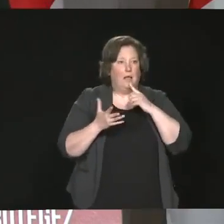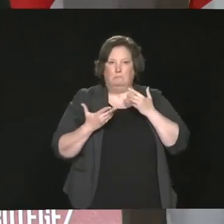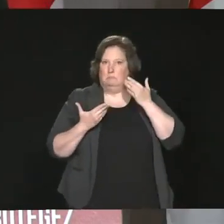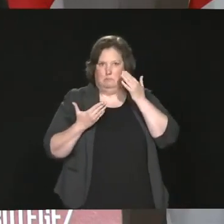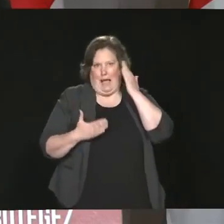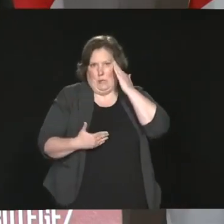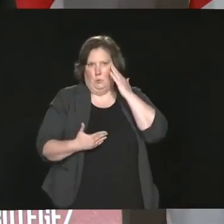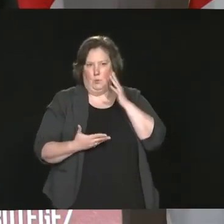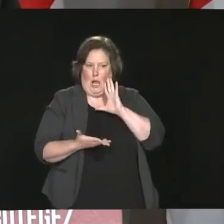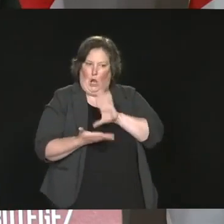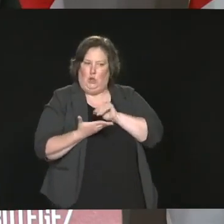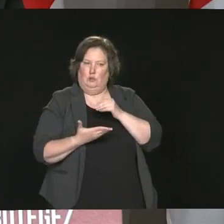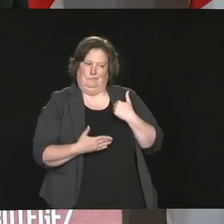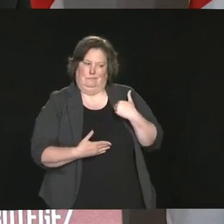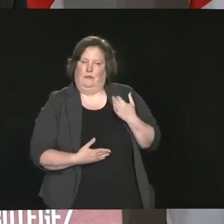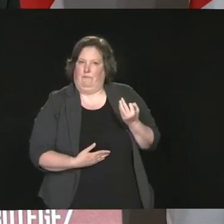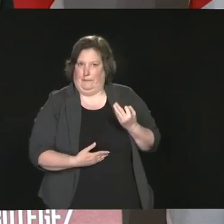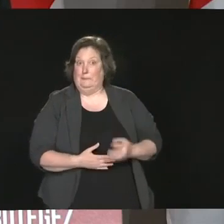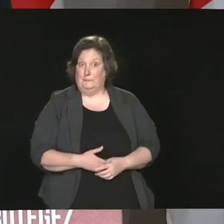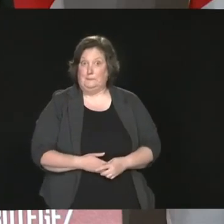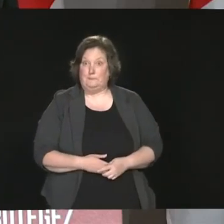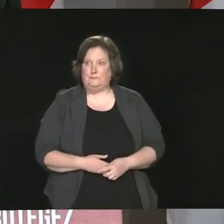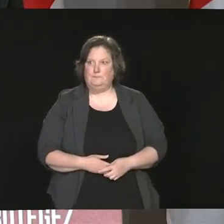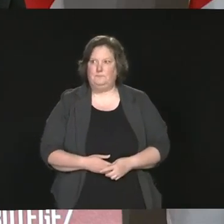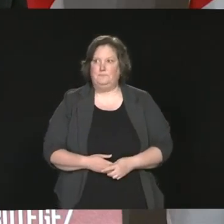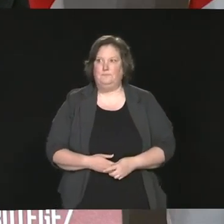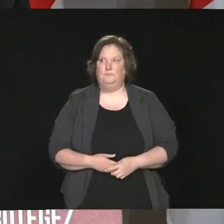take one last question on the phone. Operator.